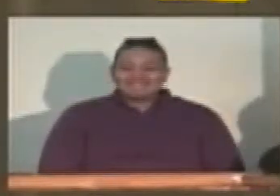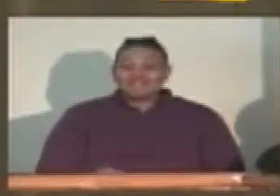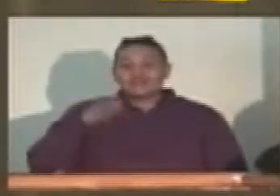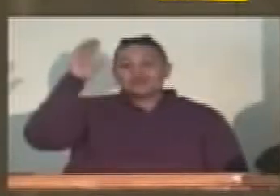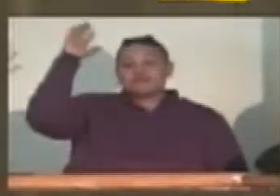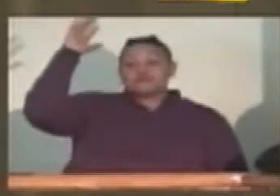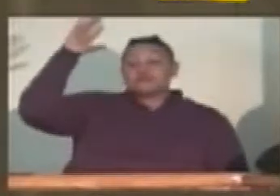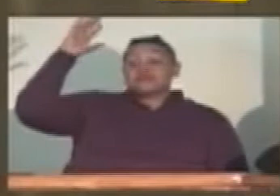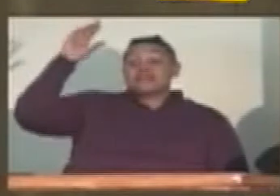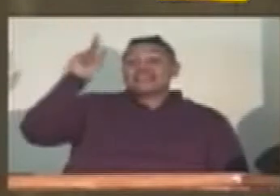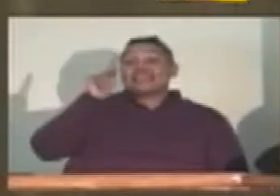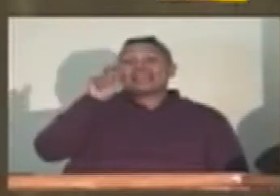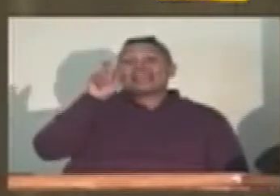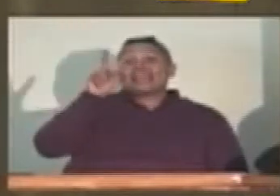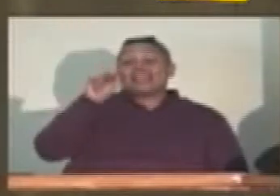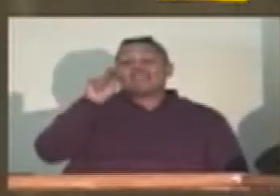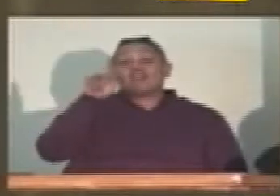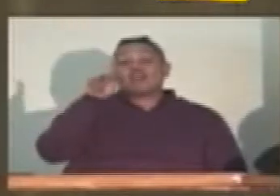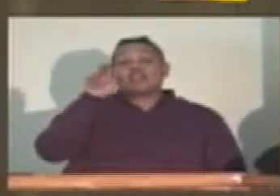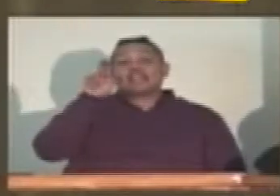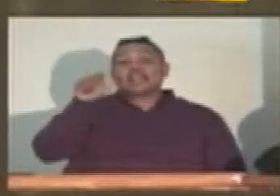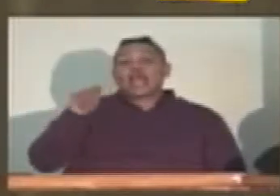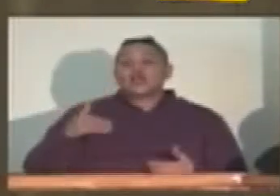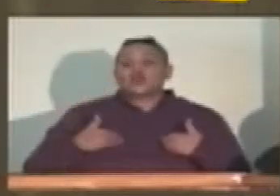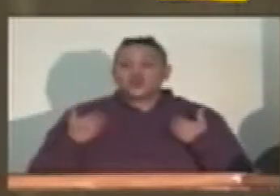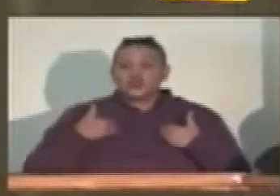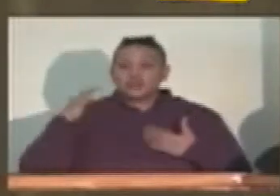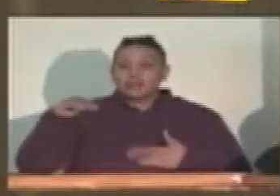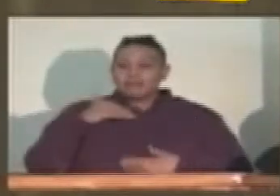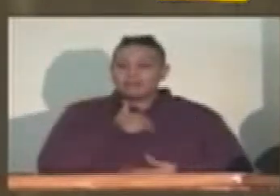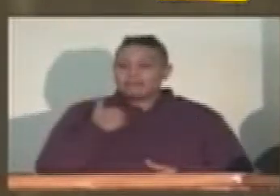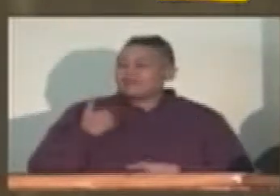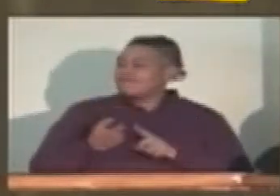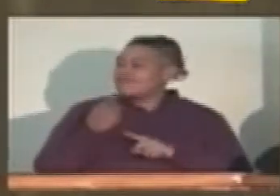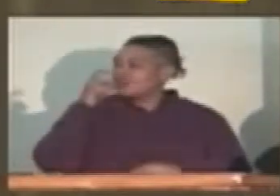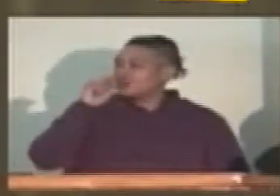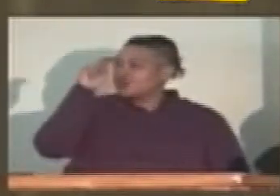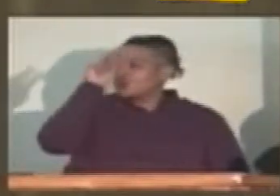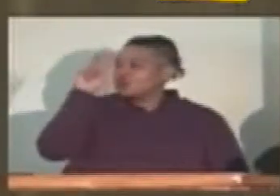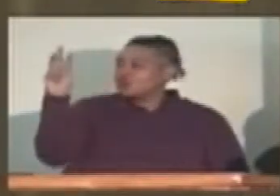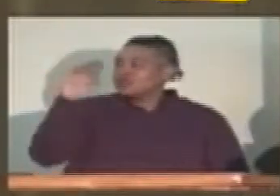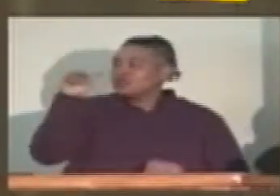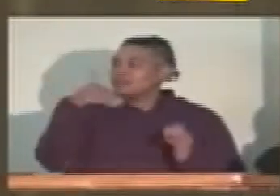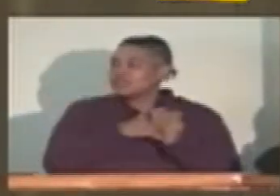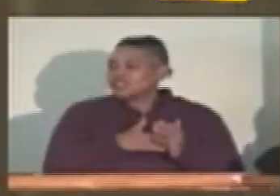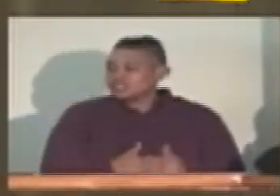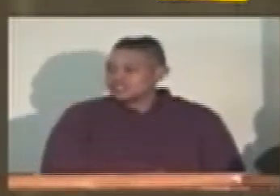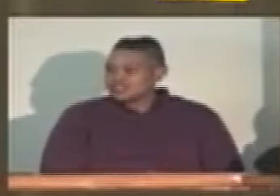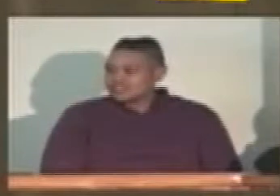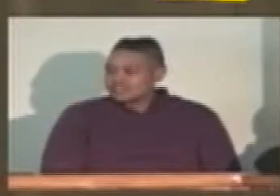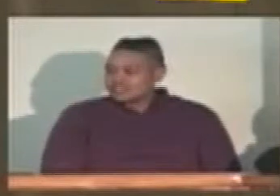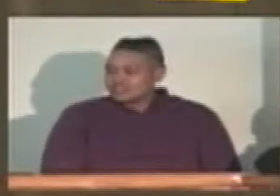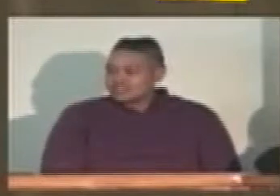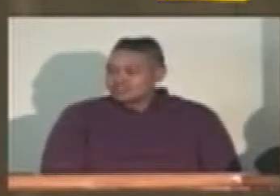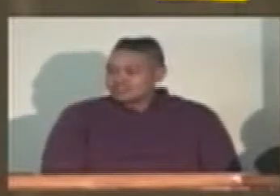Mr. Kevon Knight, Youth Parliamentarian for Northwest Manchester.